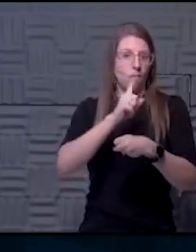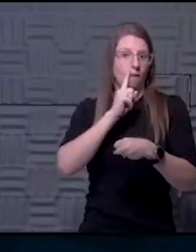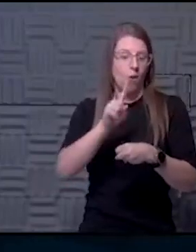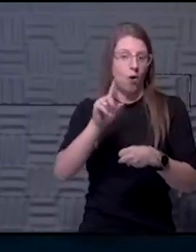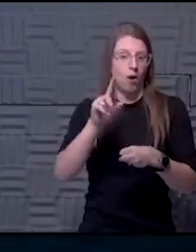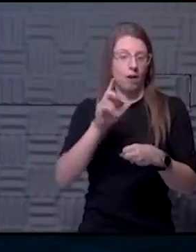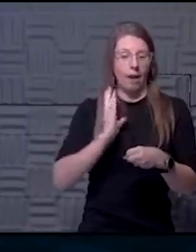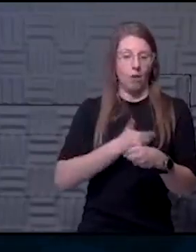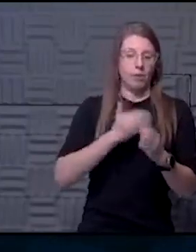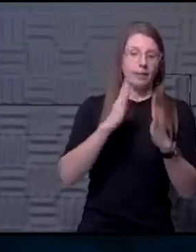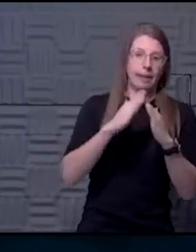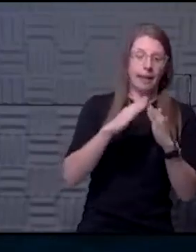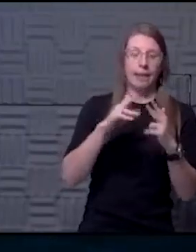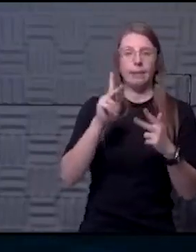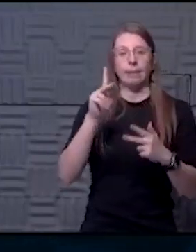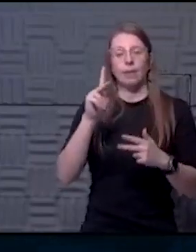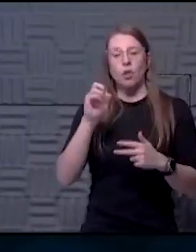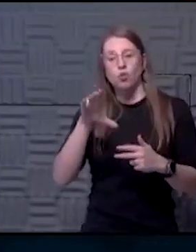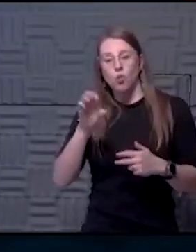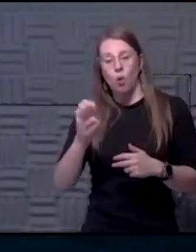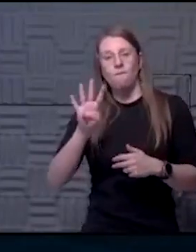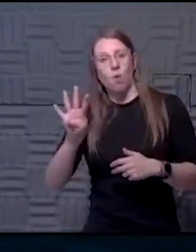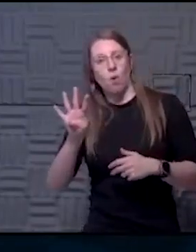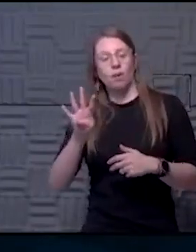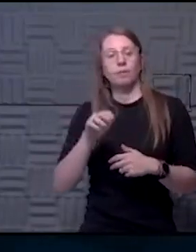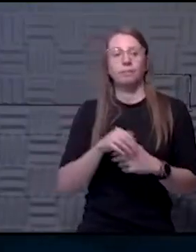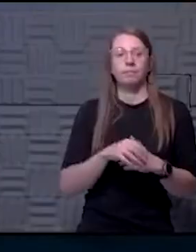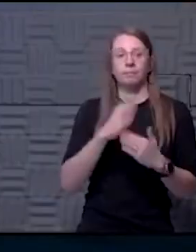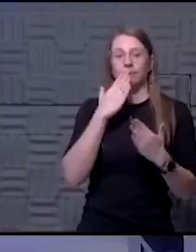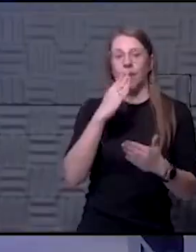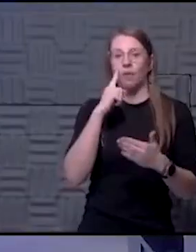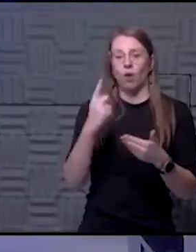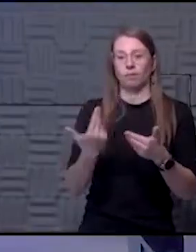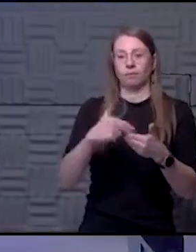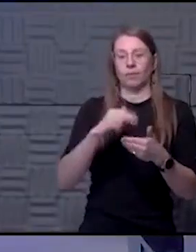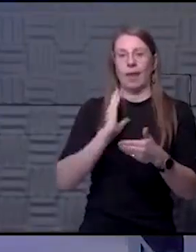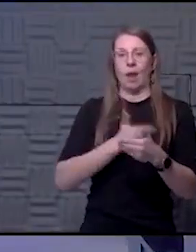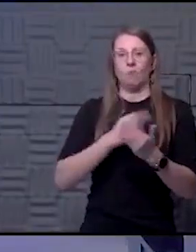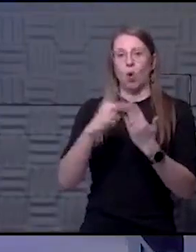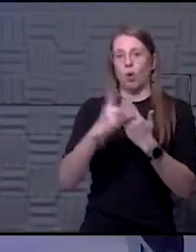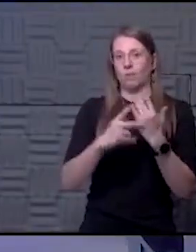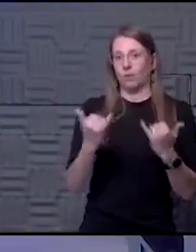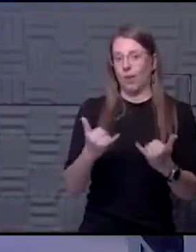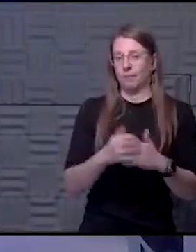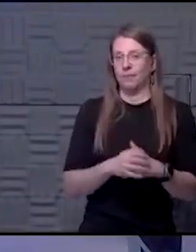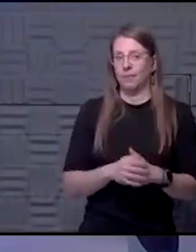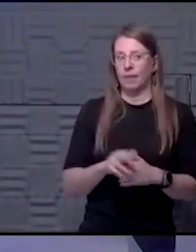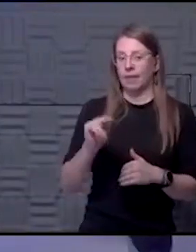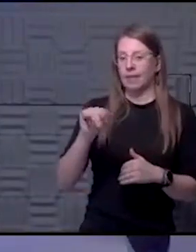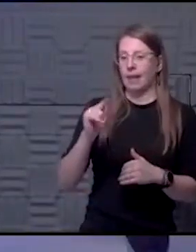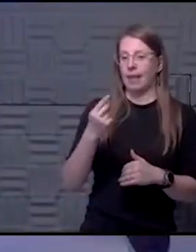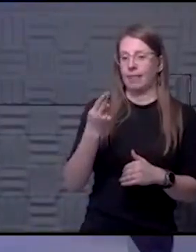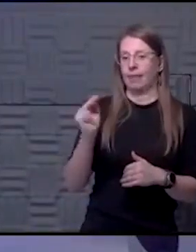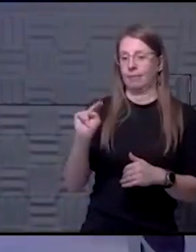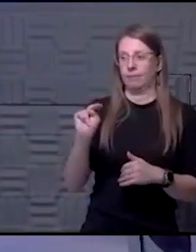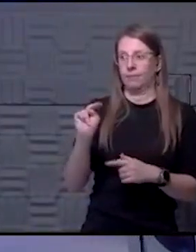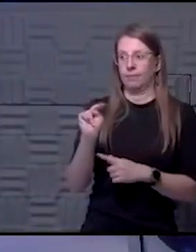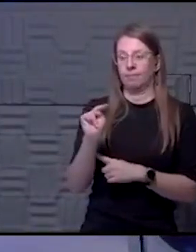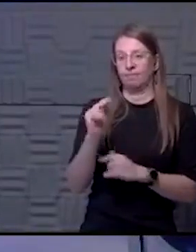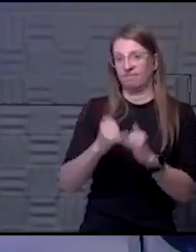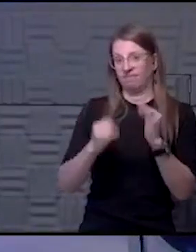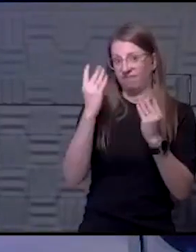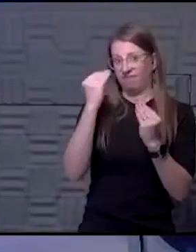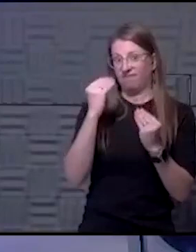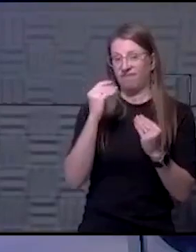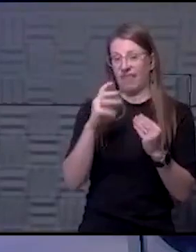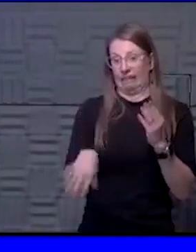4 and for our area. So thanks again for being on our program today. Thank you. Nathan, final thoughts? Yeah, I guess I would